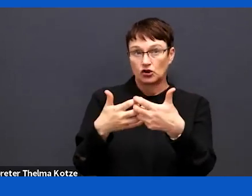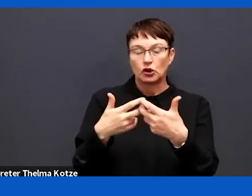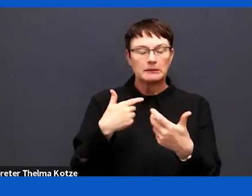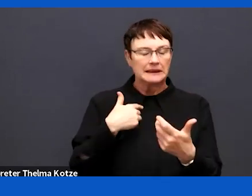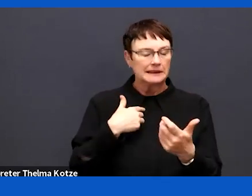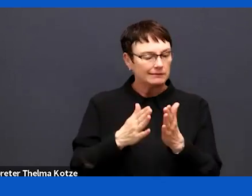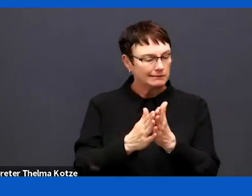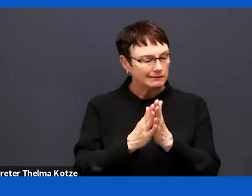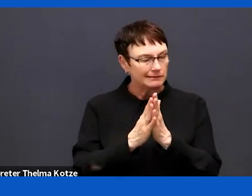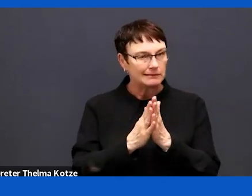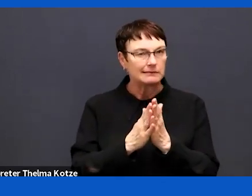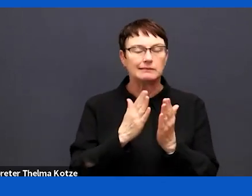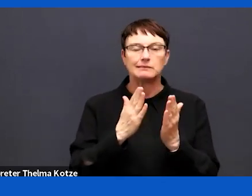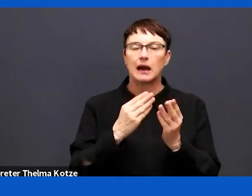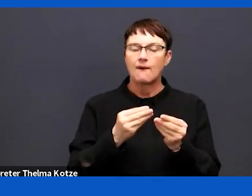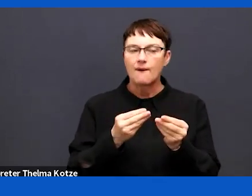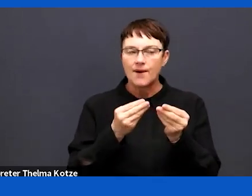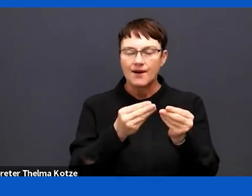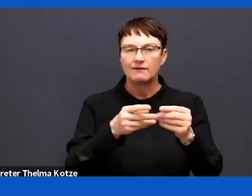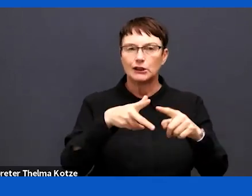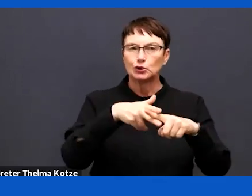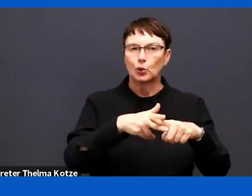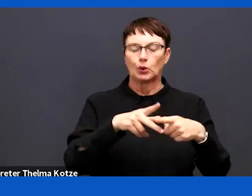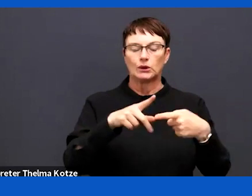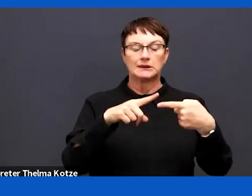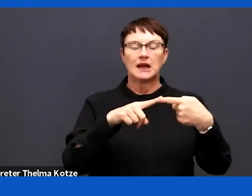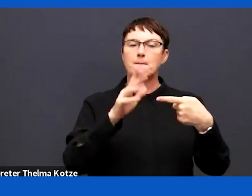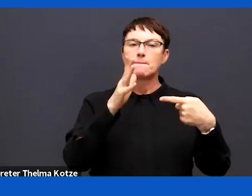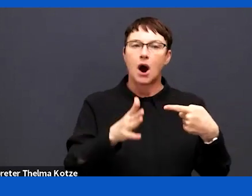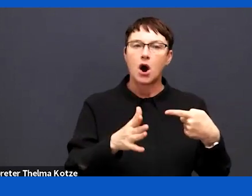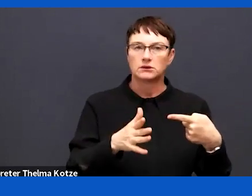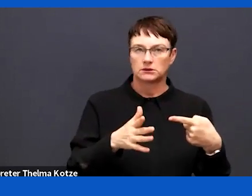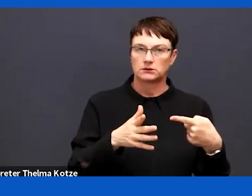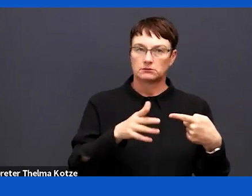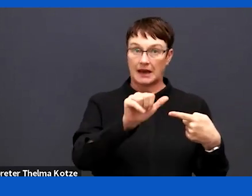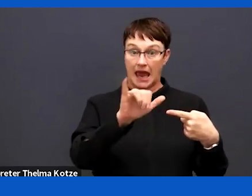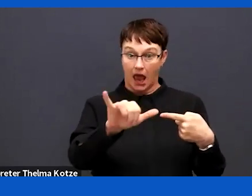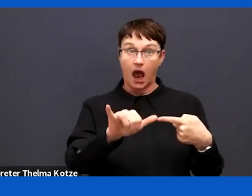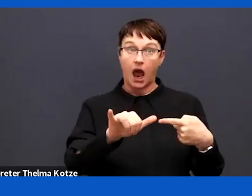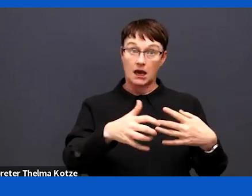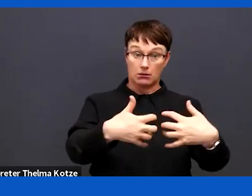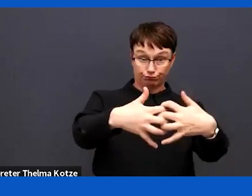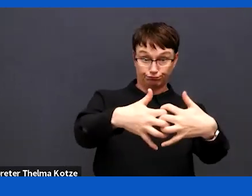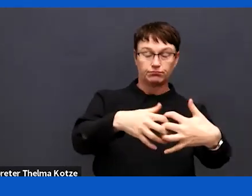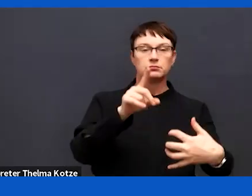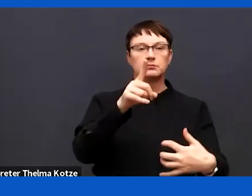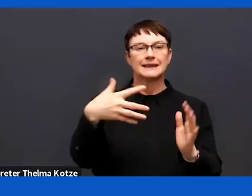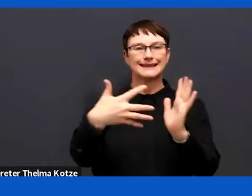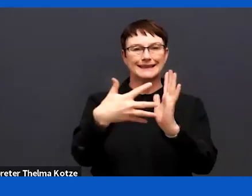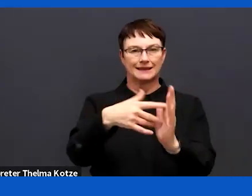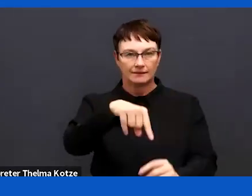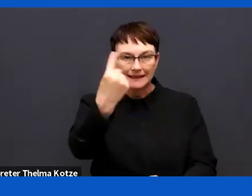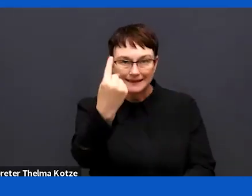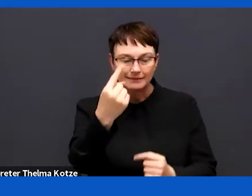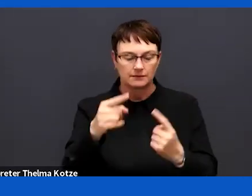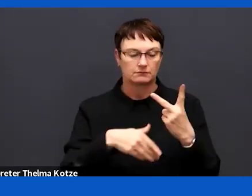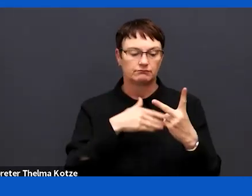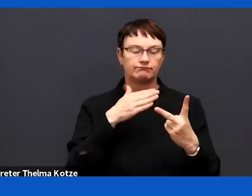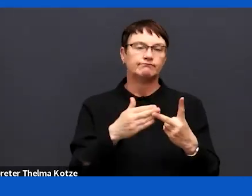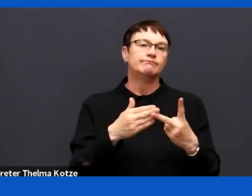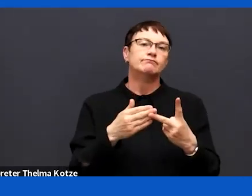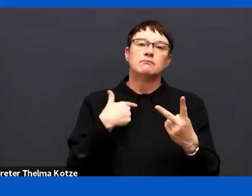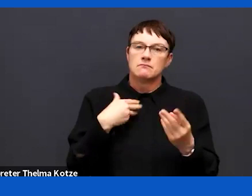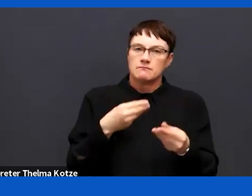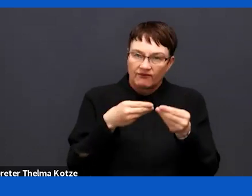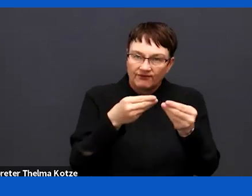for testing the accessibility of documents, and also, as you said, for document remediation. And that can be individual